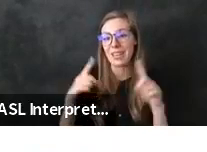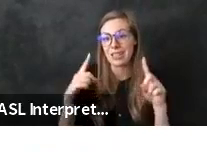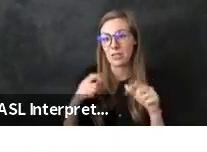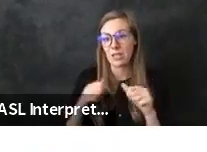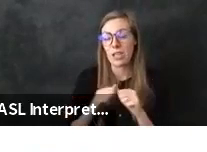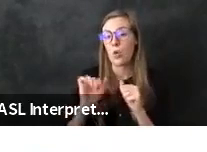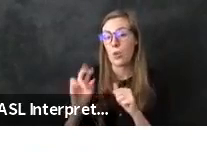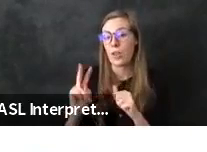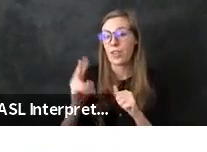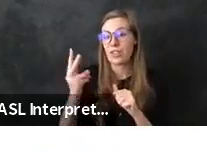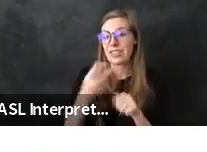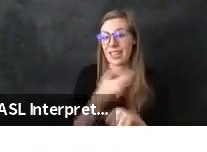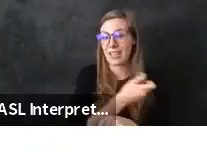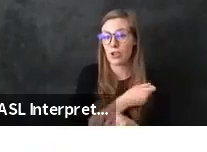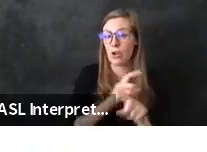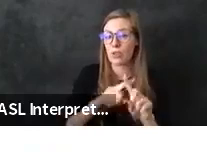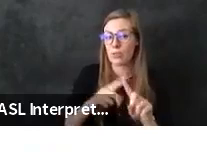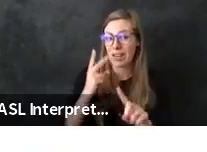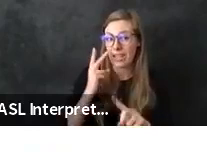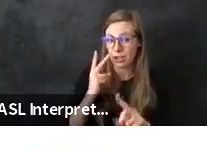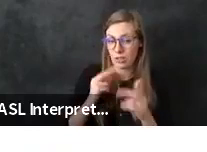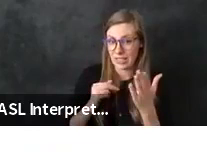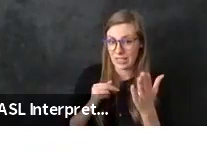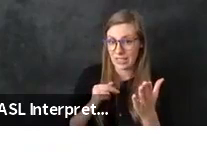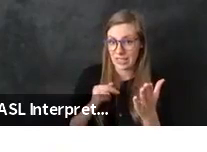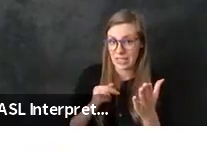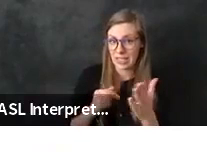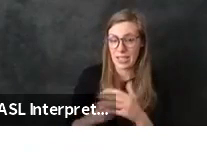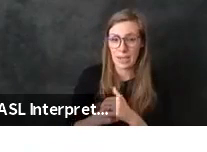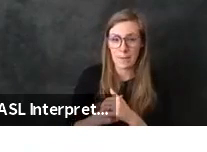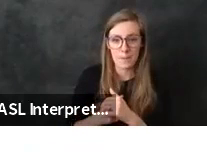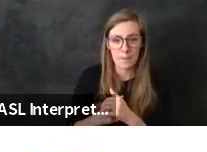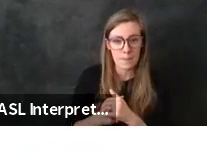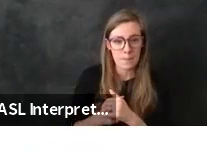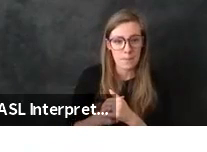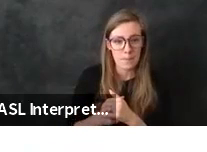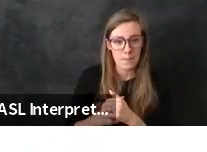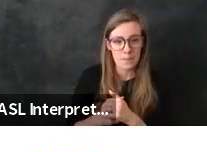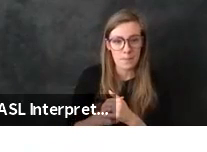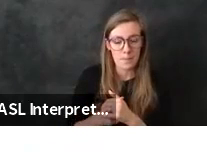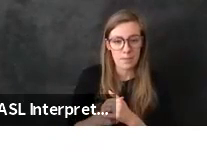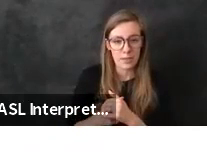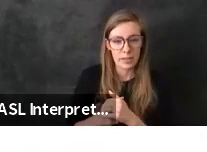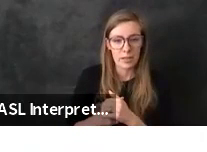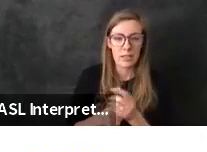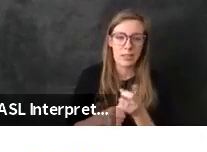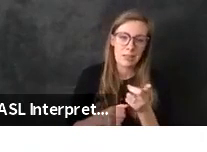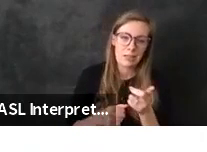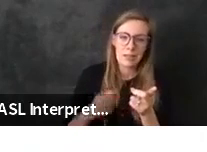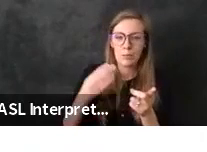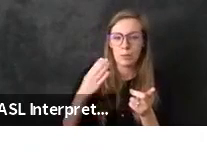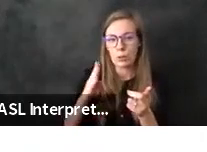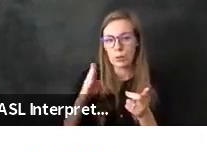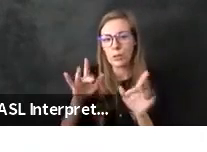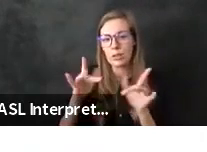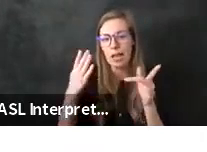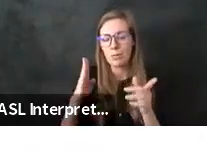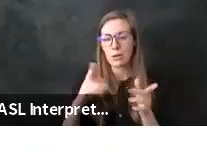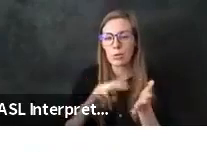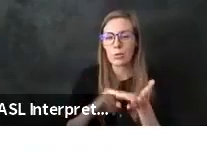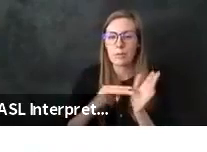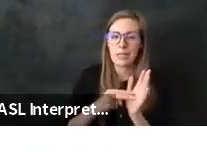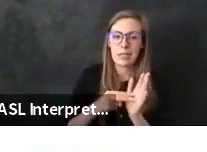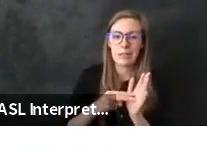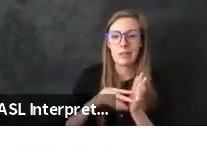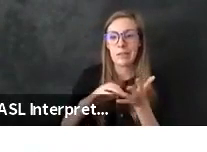and Moderna. But as you can see, and Kate, if you could put your arrow on the patients who have cancer on chemotherapy, or patients who